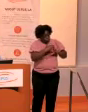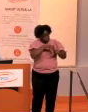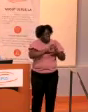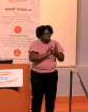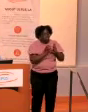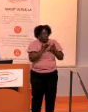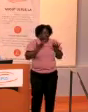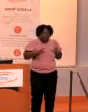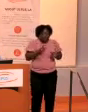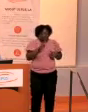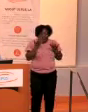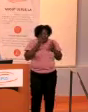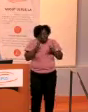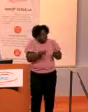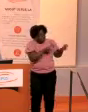dialysis.